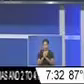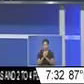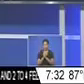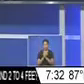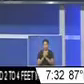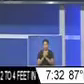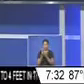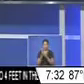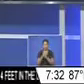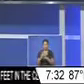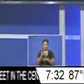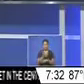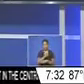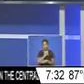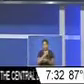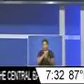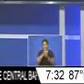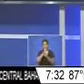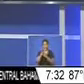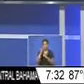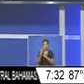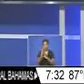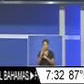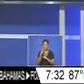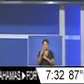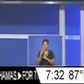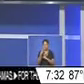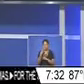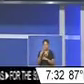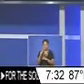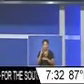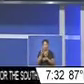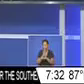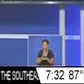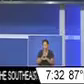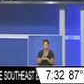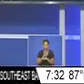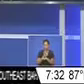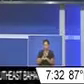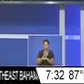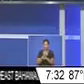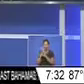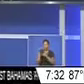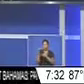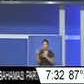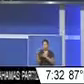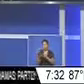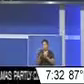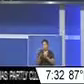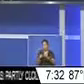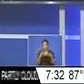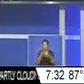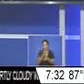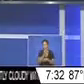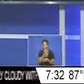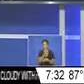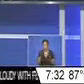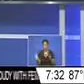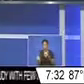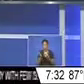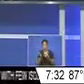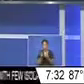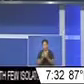Minister of Youth, Sports and Culture and Member of Parliament for Seabreeze, the Honourable Anisha Roll, gave the torchbearers some words of encouragement as they lead young people